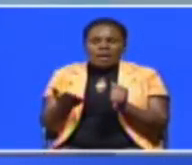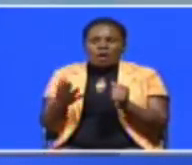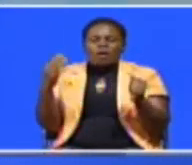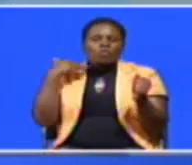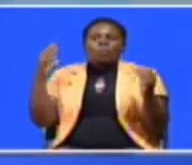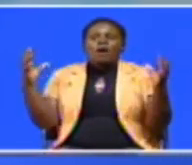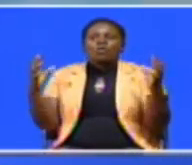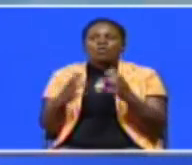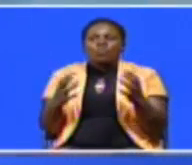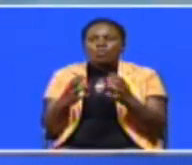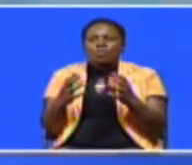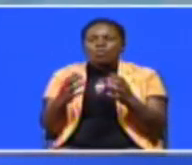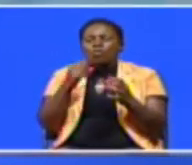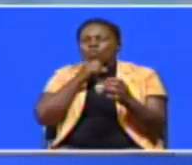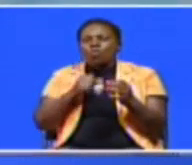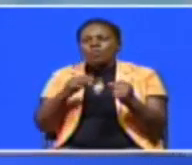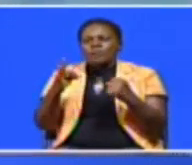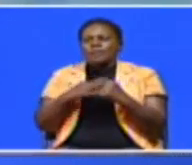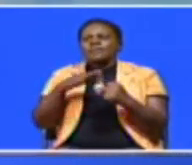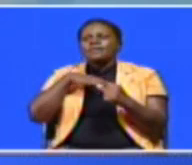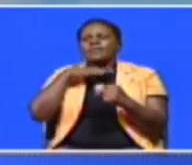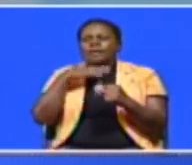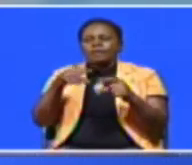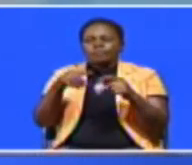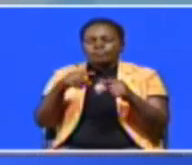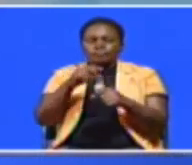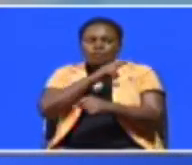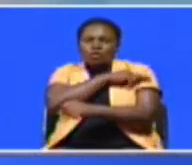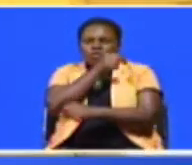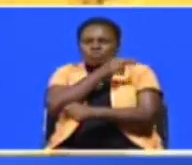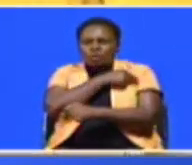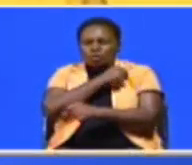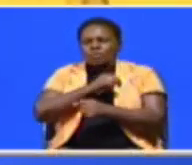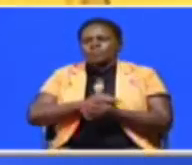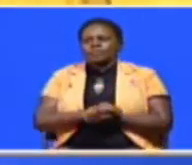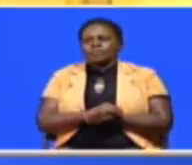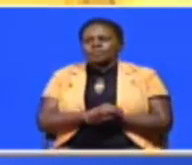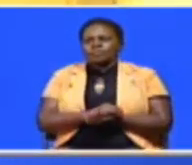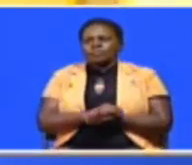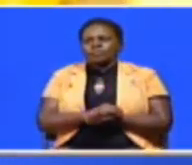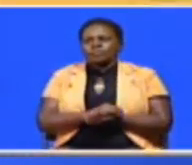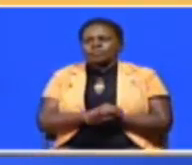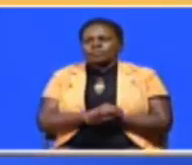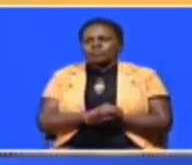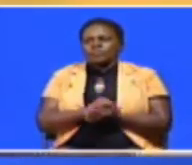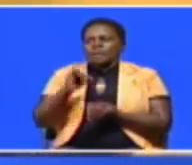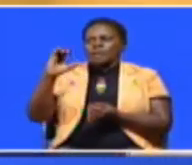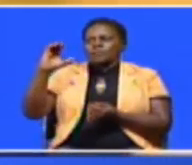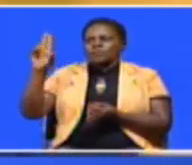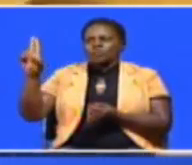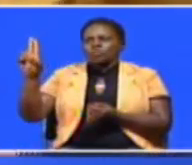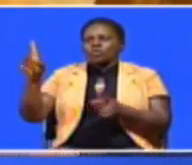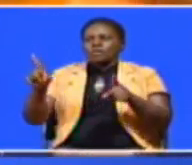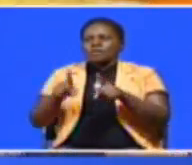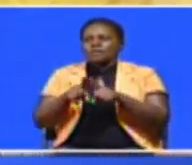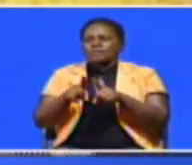girl, Ann Ambani, aged 8, succumbed to her injuries at Kakamega Teaching and Referral Hospital's intensive care unit. Apart